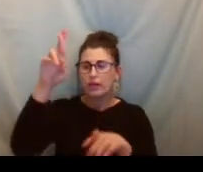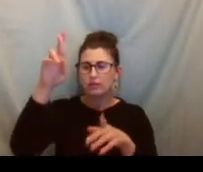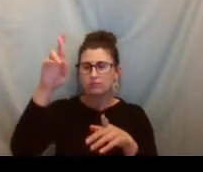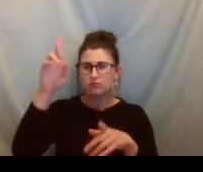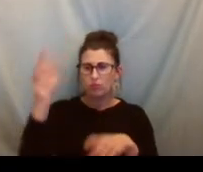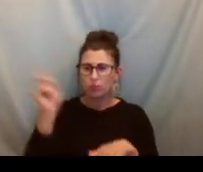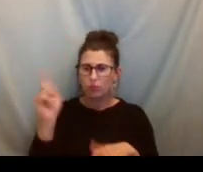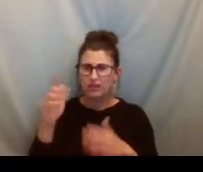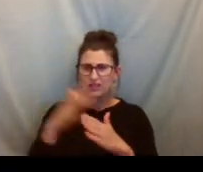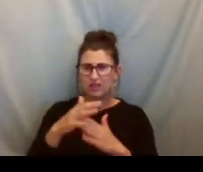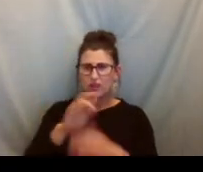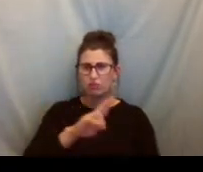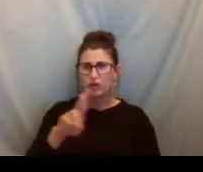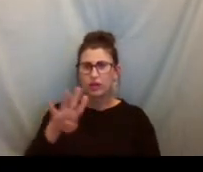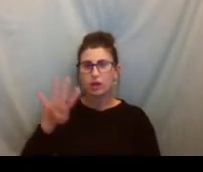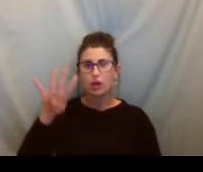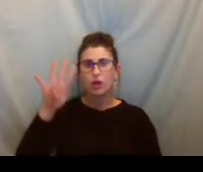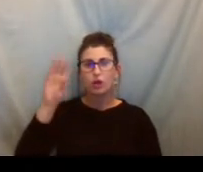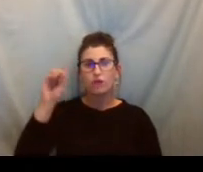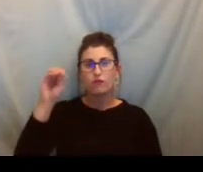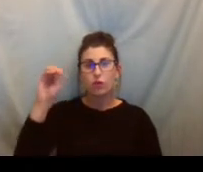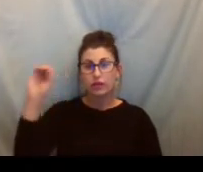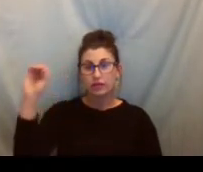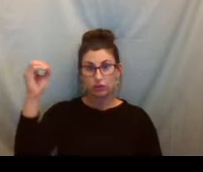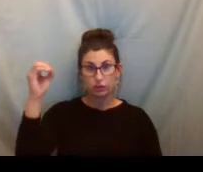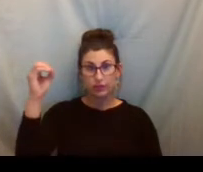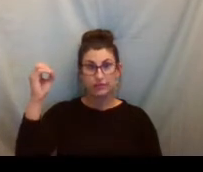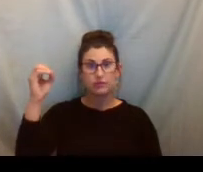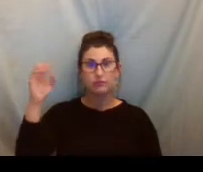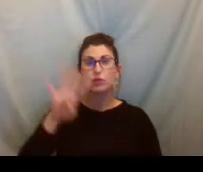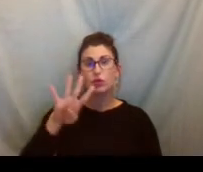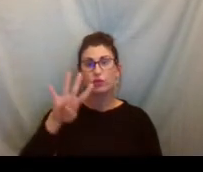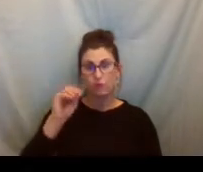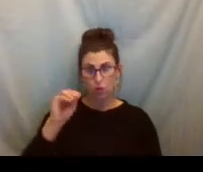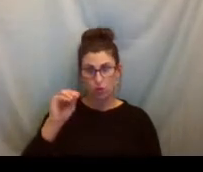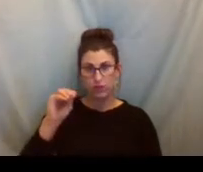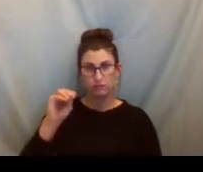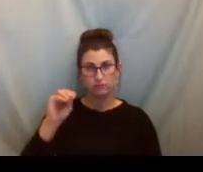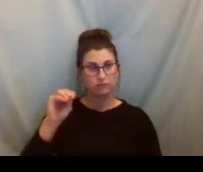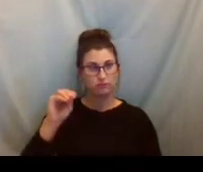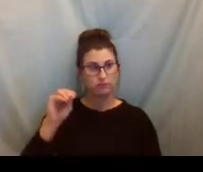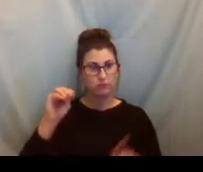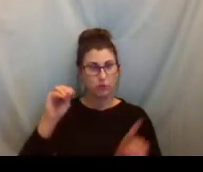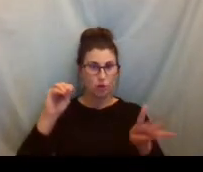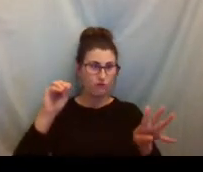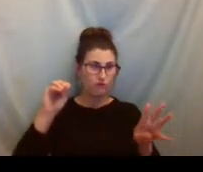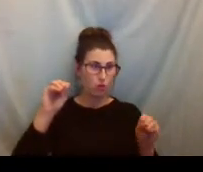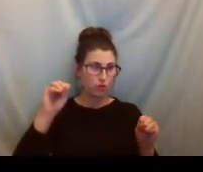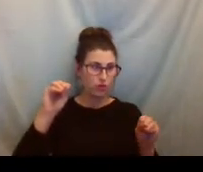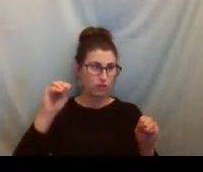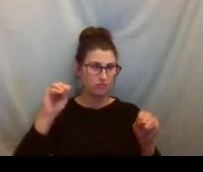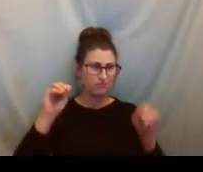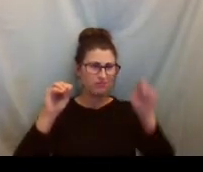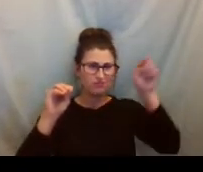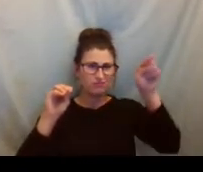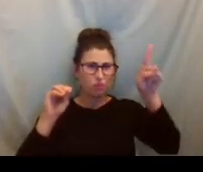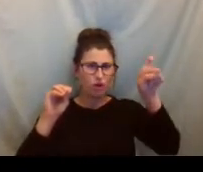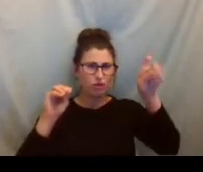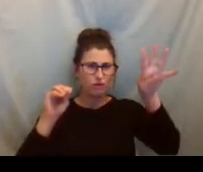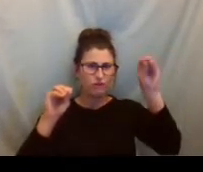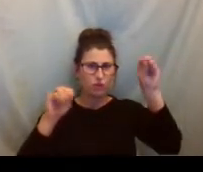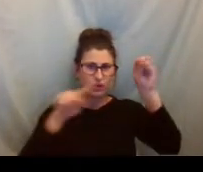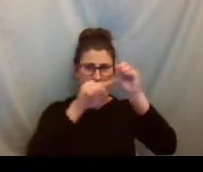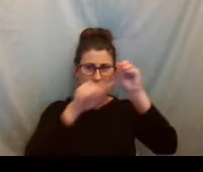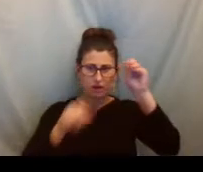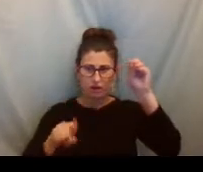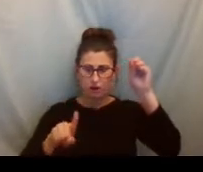here? 40 degrees. So this is 40, so this is 40. That means this one must be 140 and this